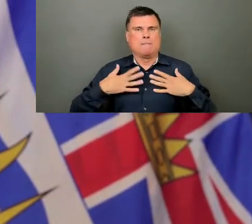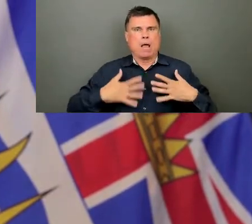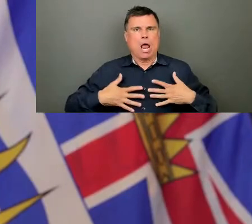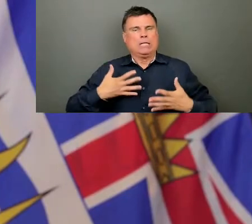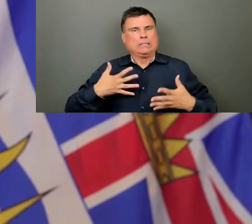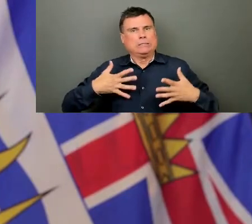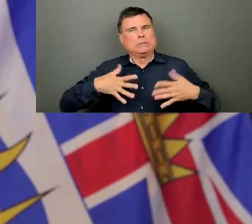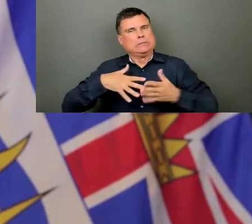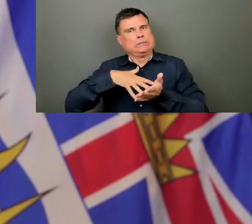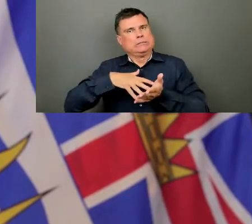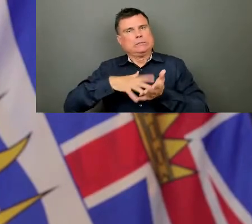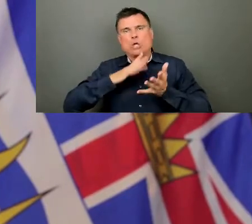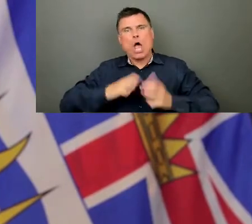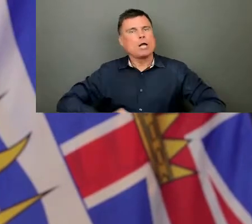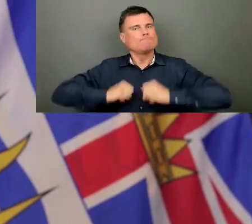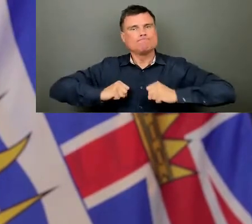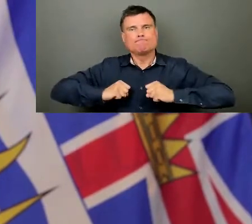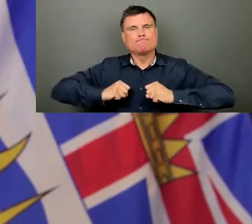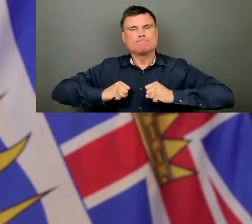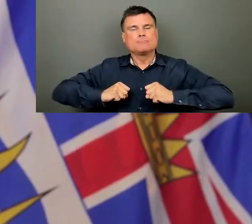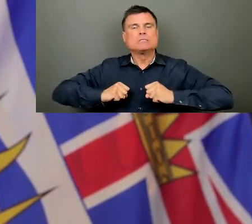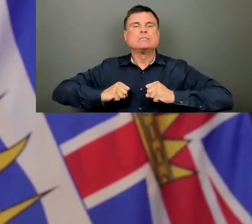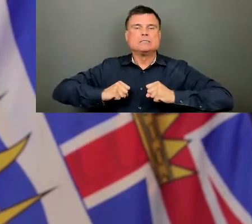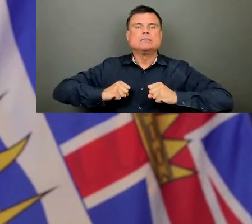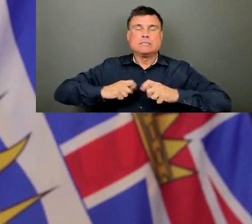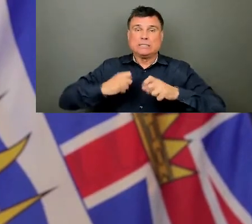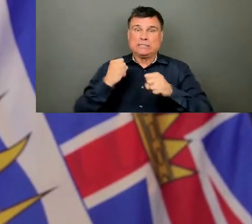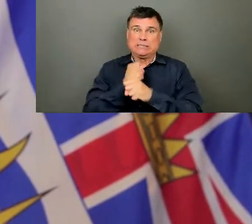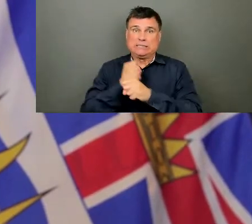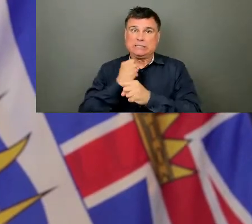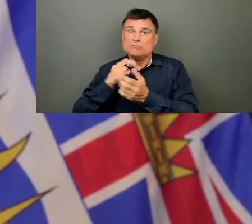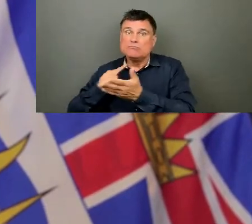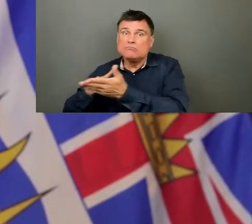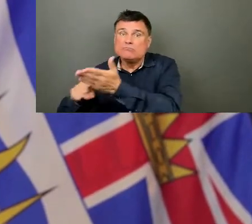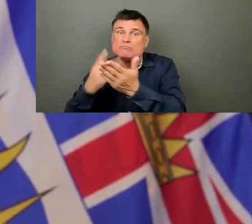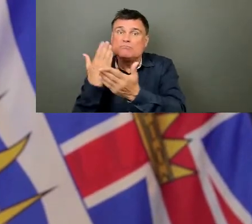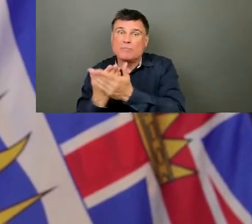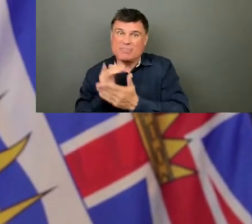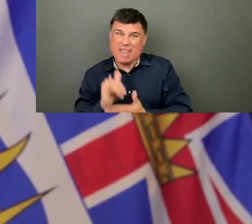response after two doses of vaccine, and that a third dose may actually